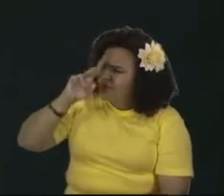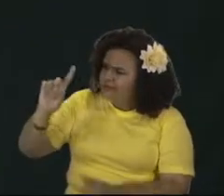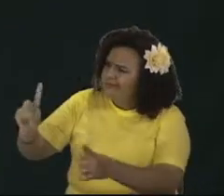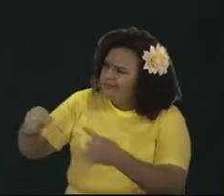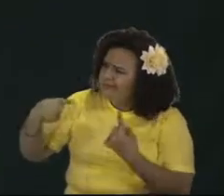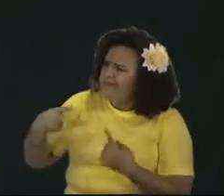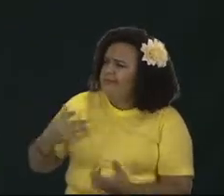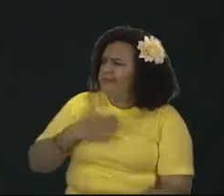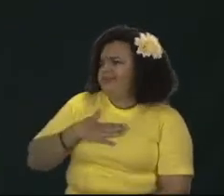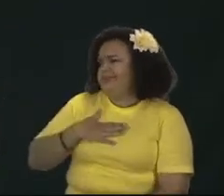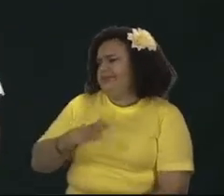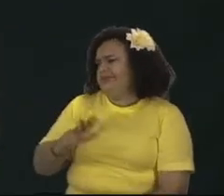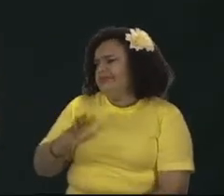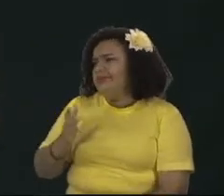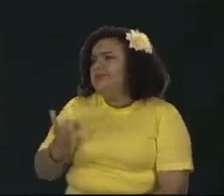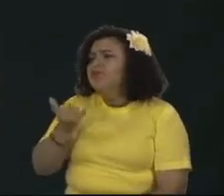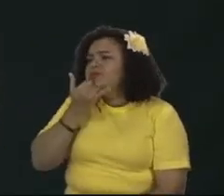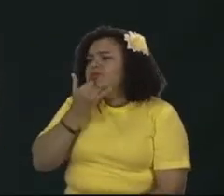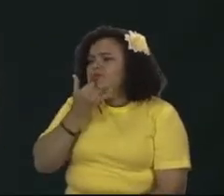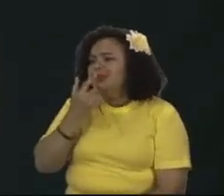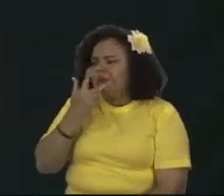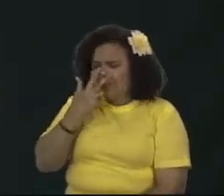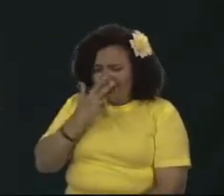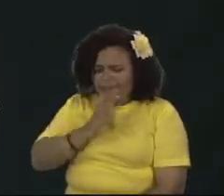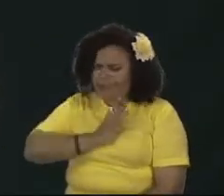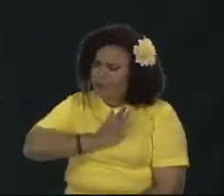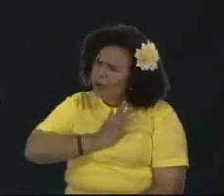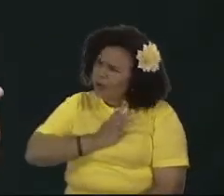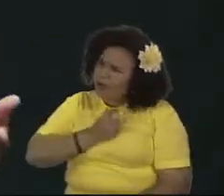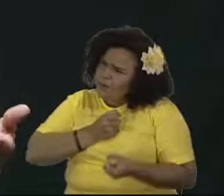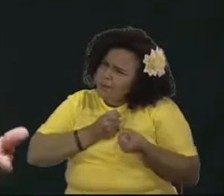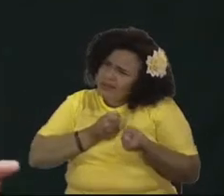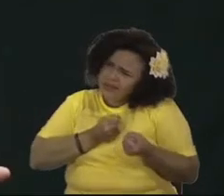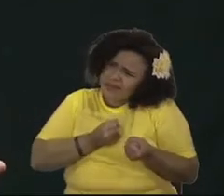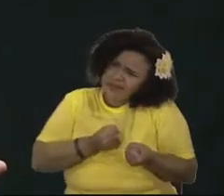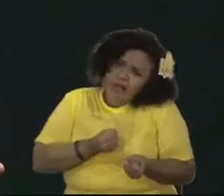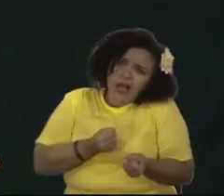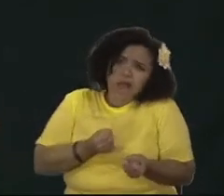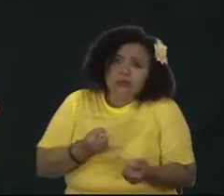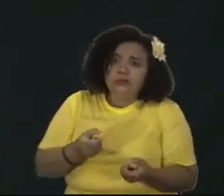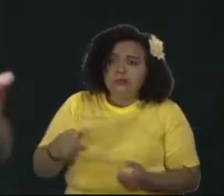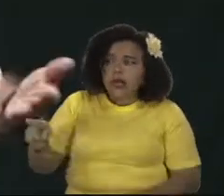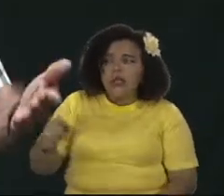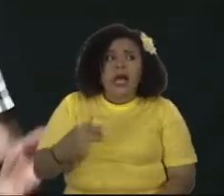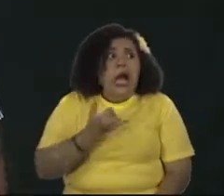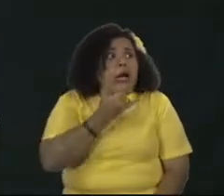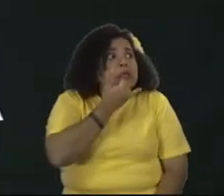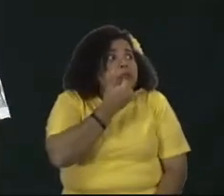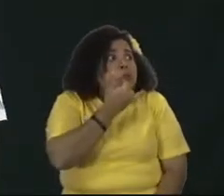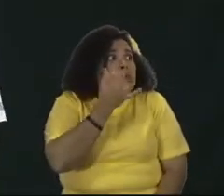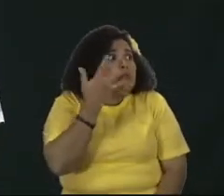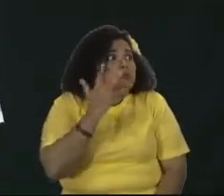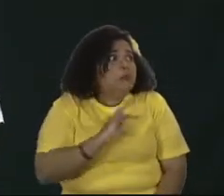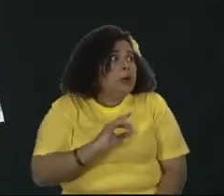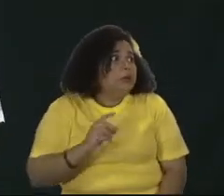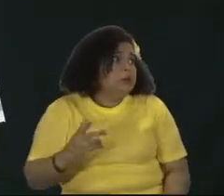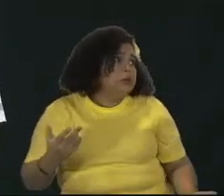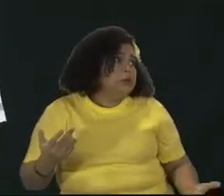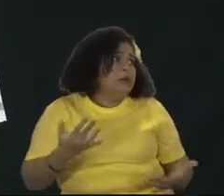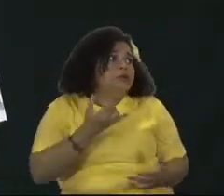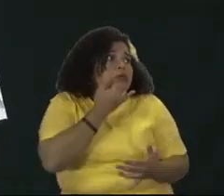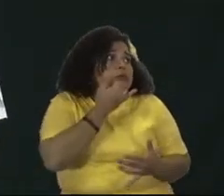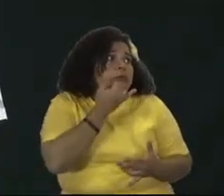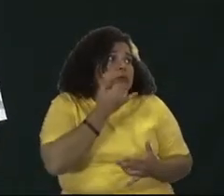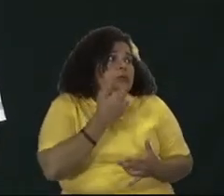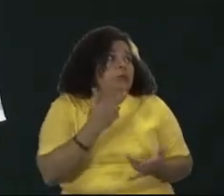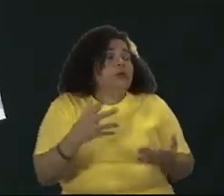you unhappy and tell him what you've told me make me feel sad. And